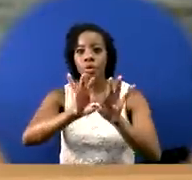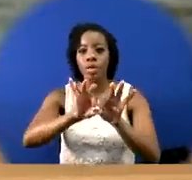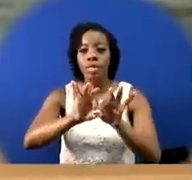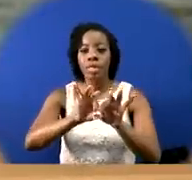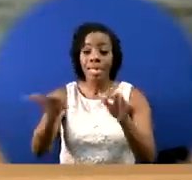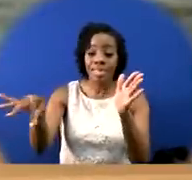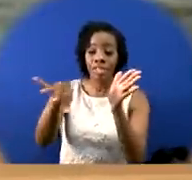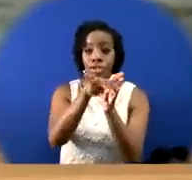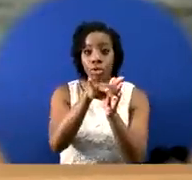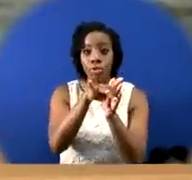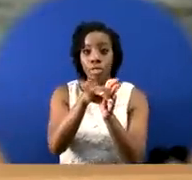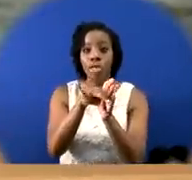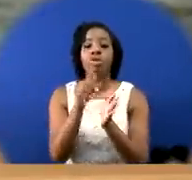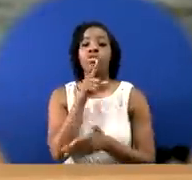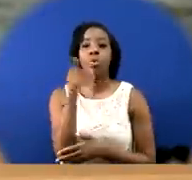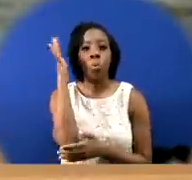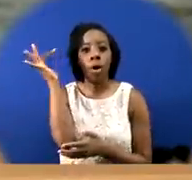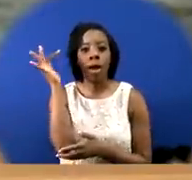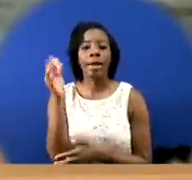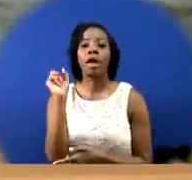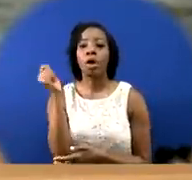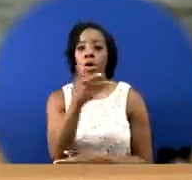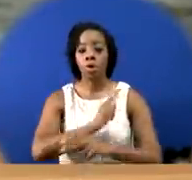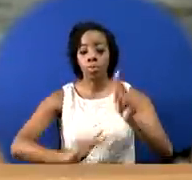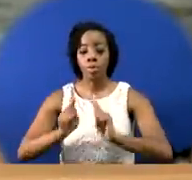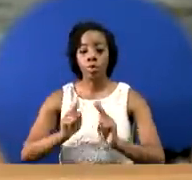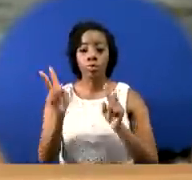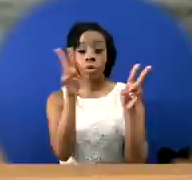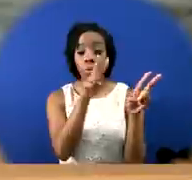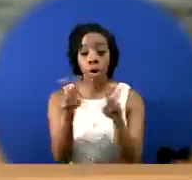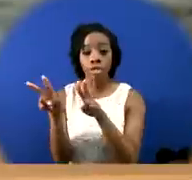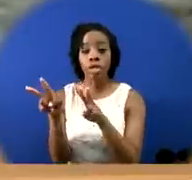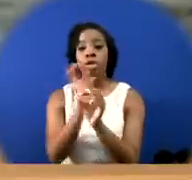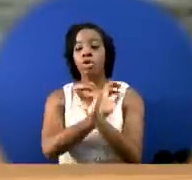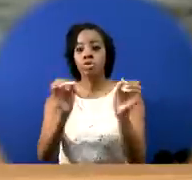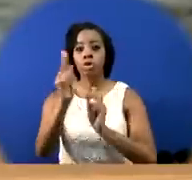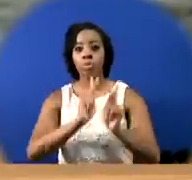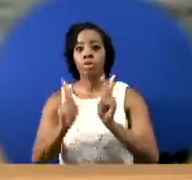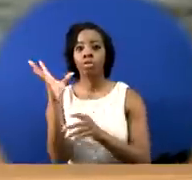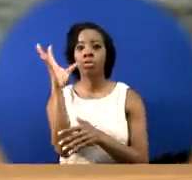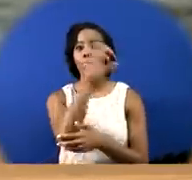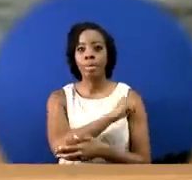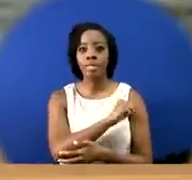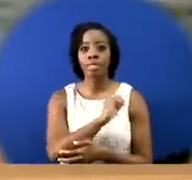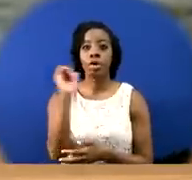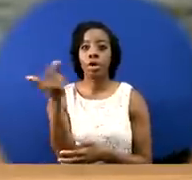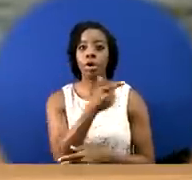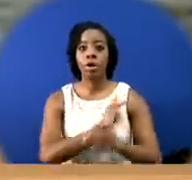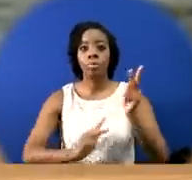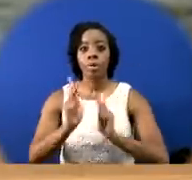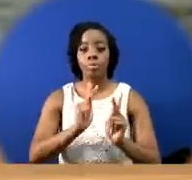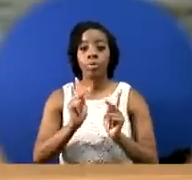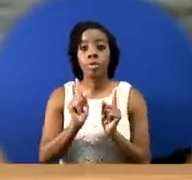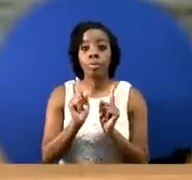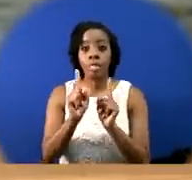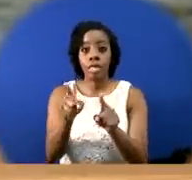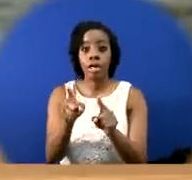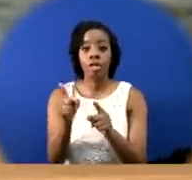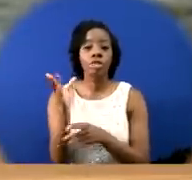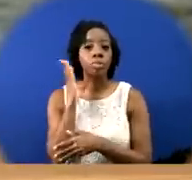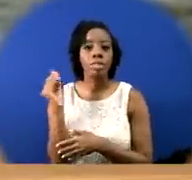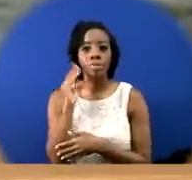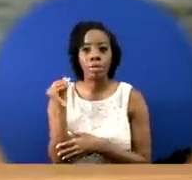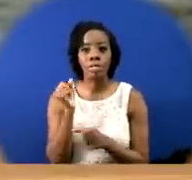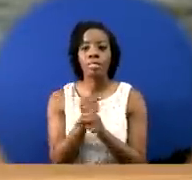that all eyes would be on Jesus, so that nobody would miss him. Everybody would be there to ensure they